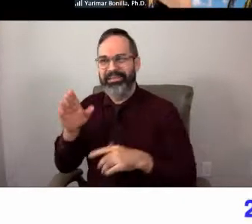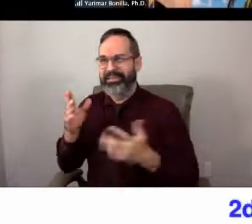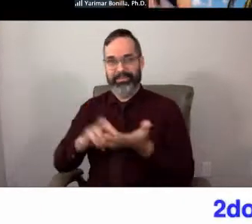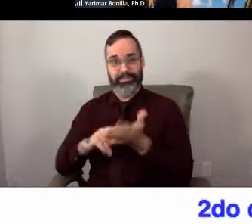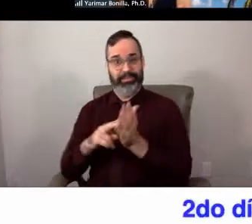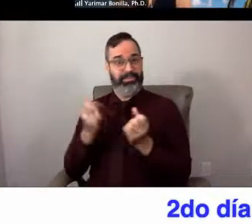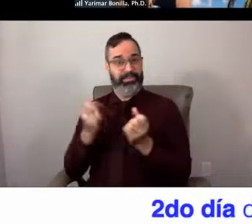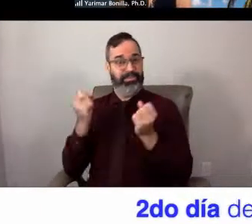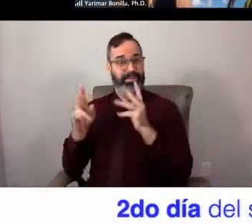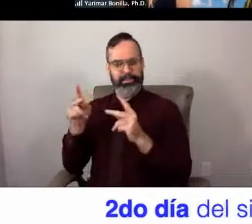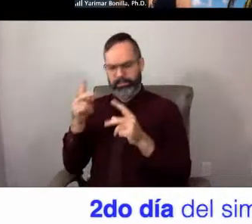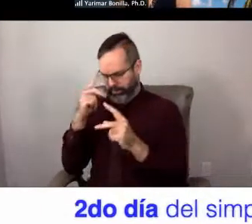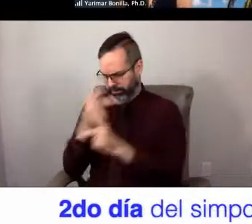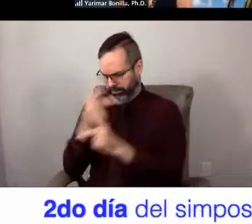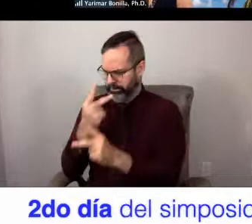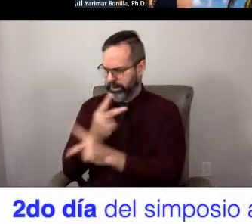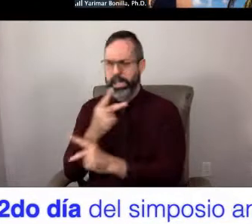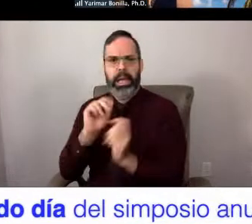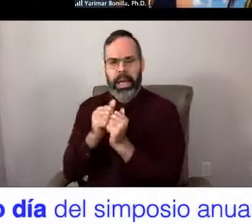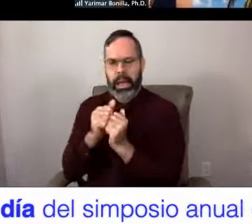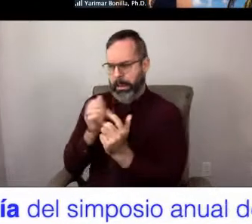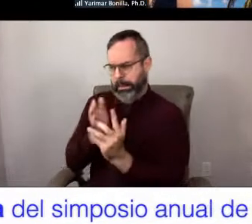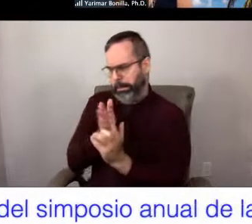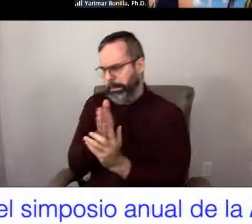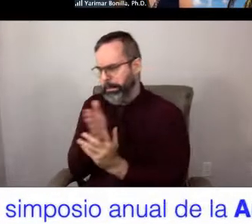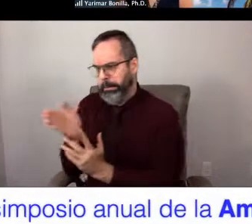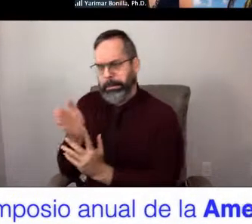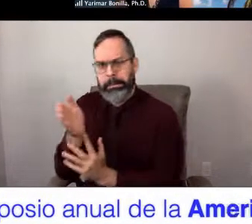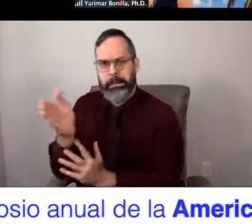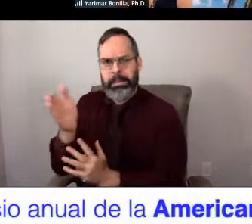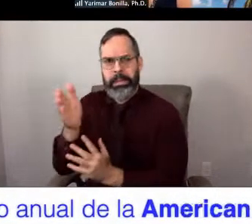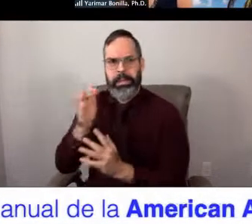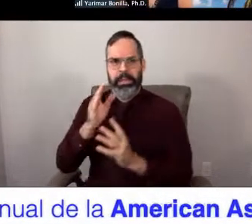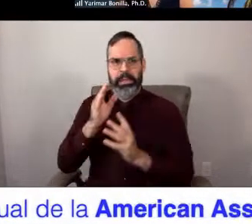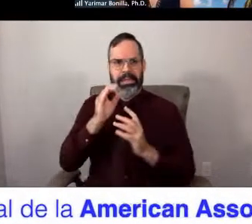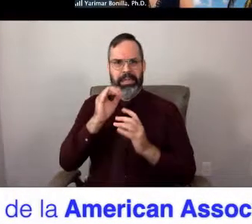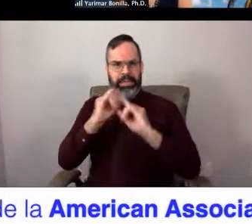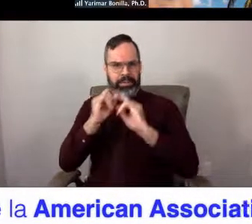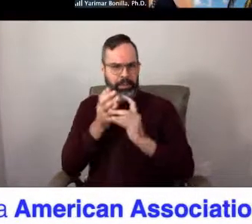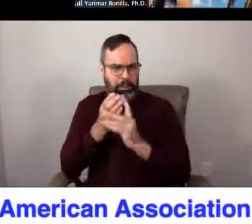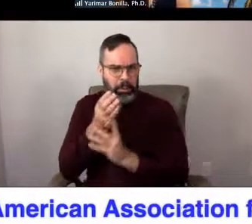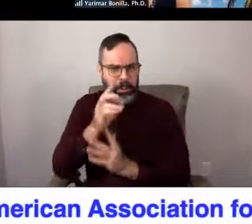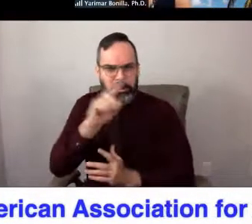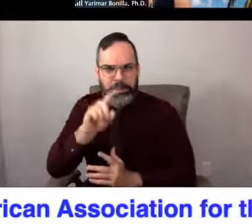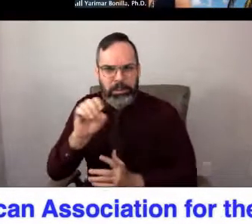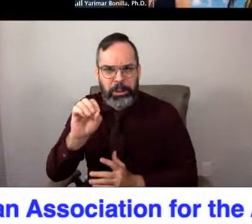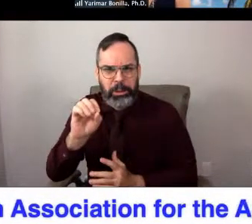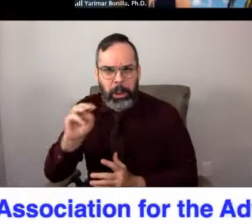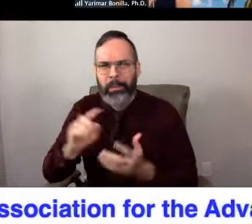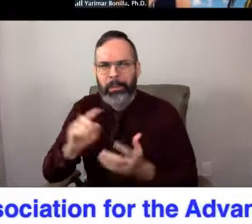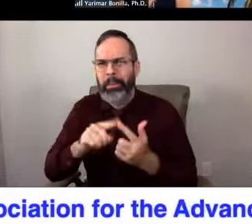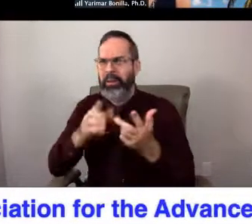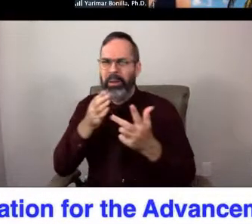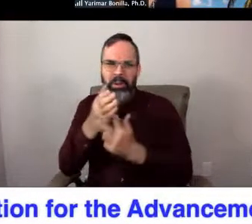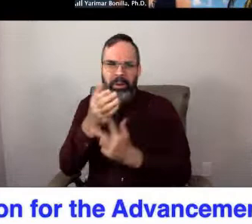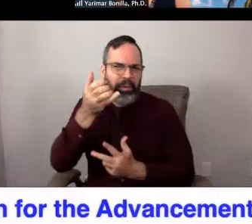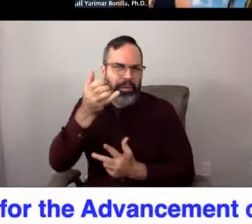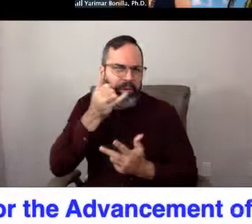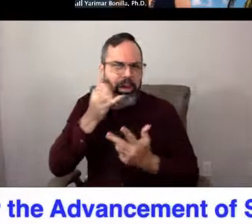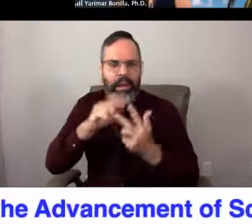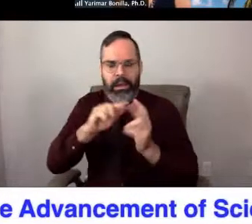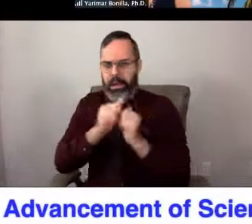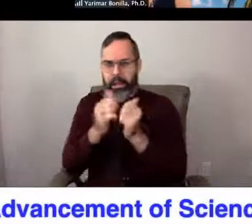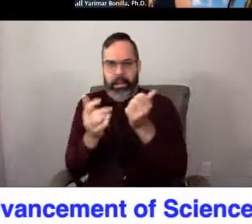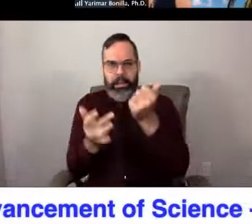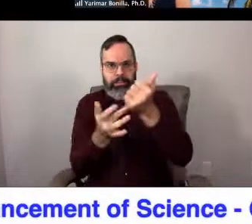figuring out how to pivot in terms of doing interviews over Zoom or over phone, etc. So I think there's going to be a little bit of